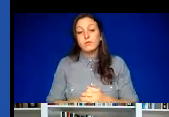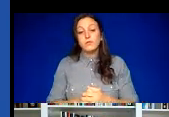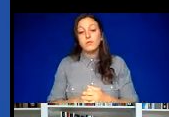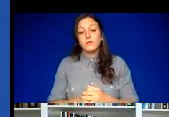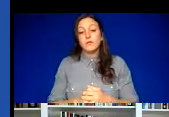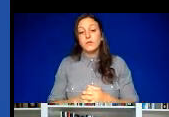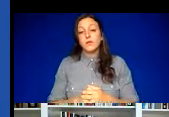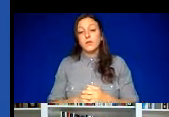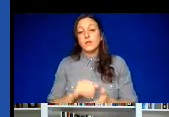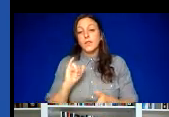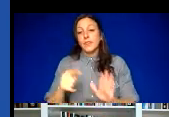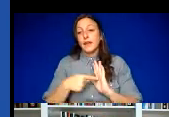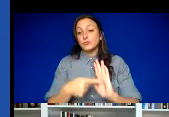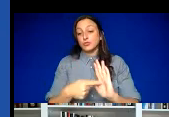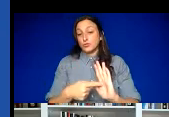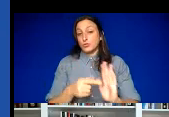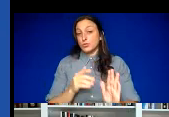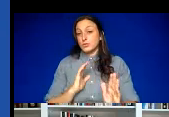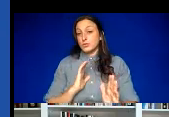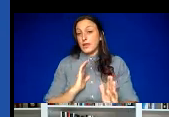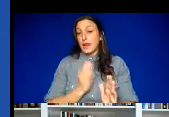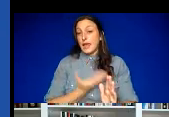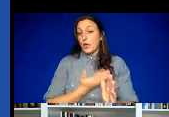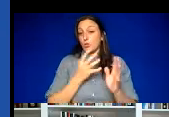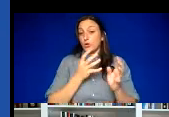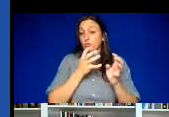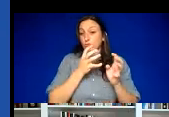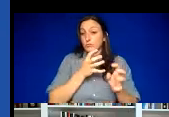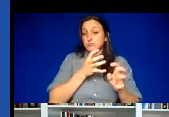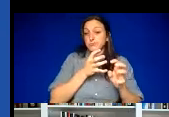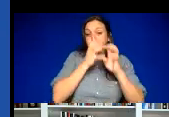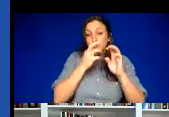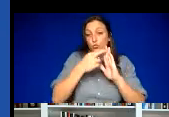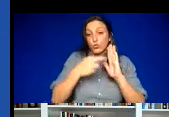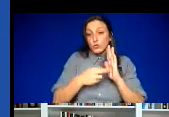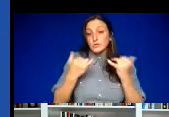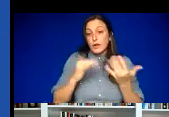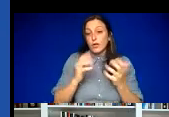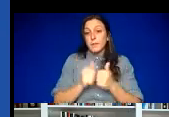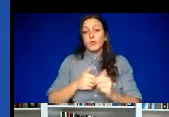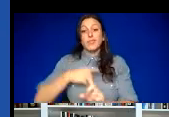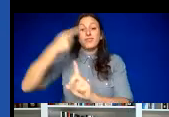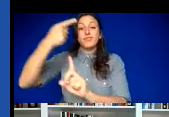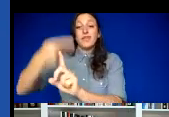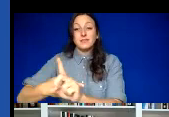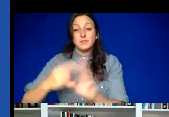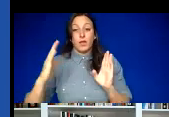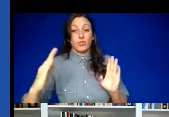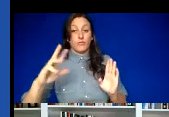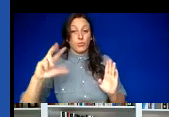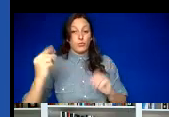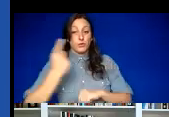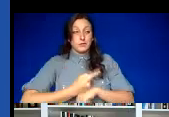lifting restrictions now versus a month from now could make a dramatic difference in terms